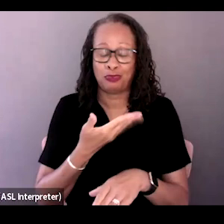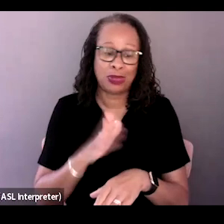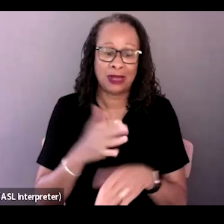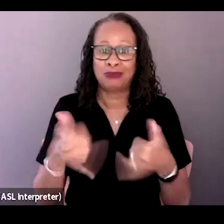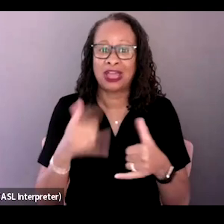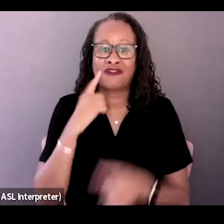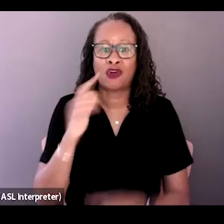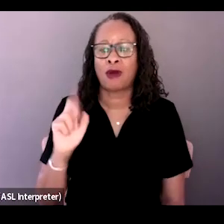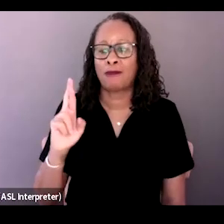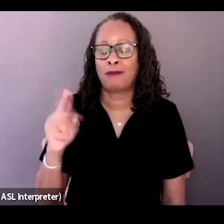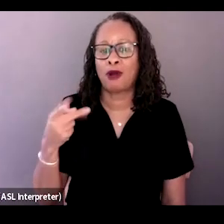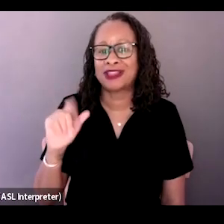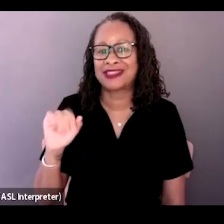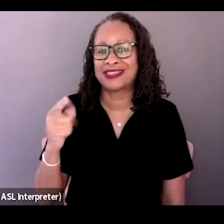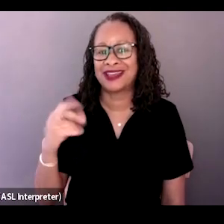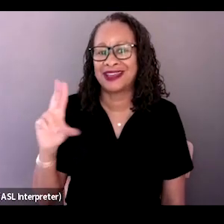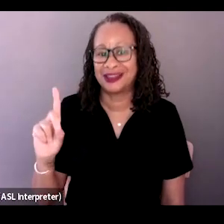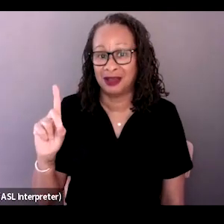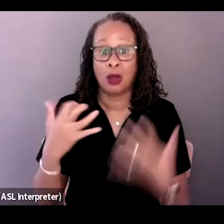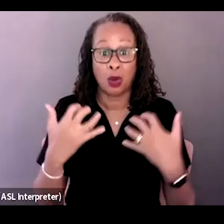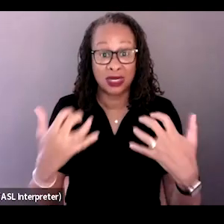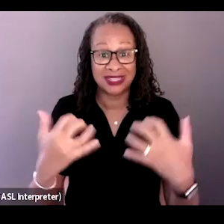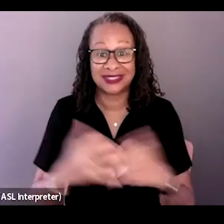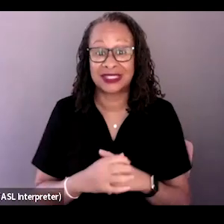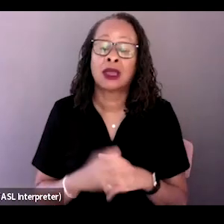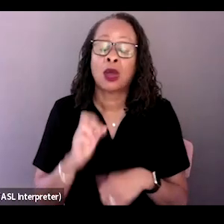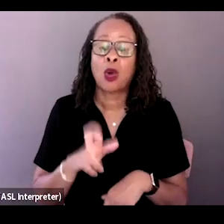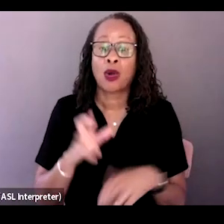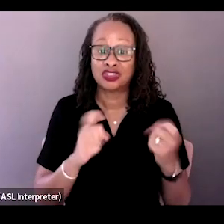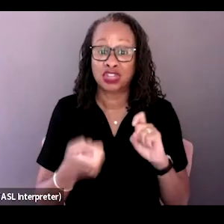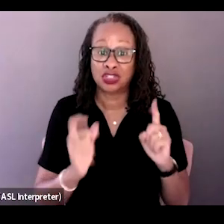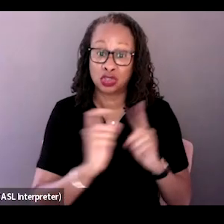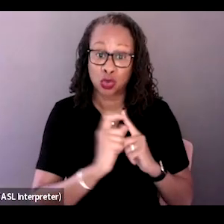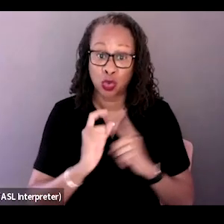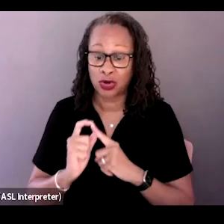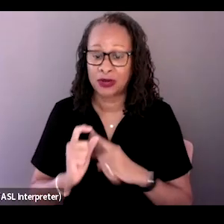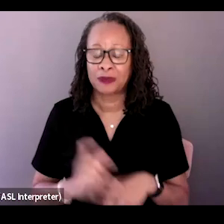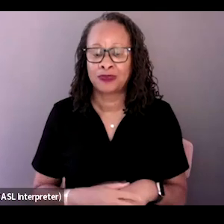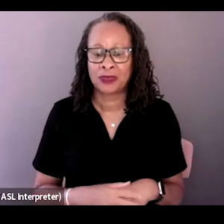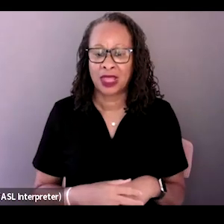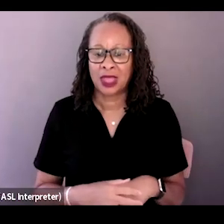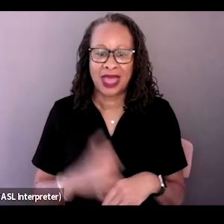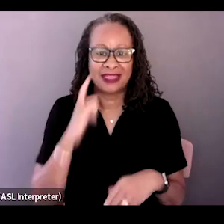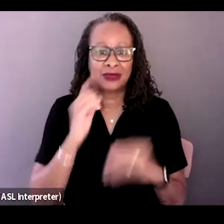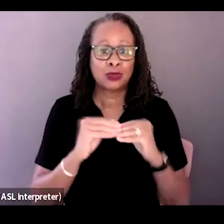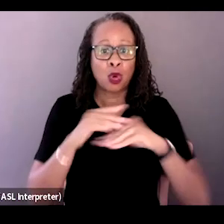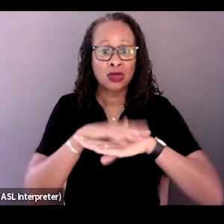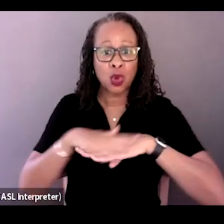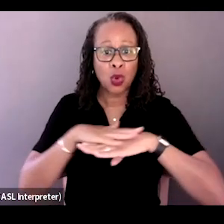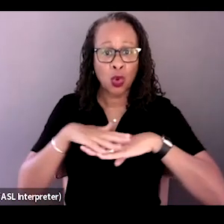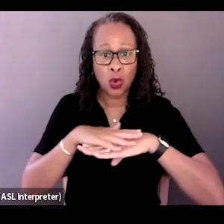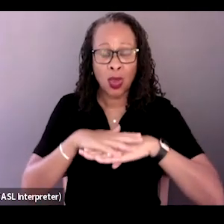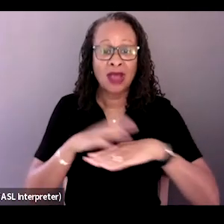no, no, no, I'm not going to play in South Africa. Or, for example, he would change his words. I think, was a bit more subtle, but he was